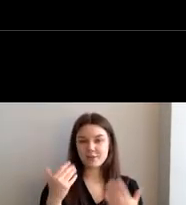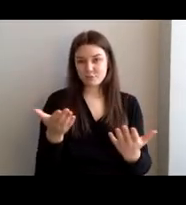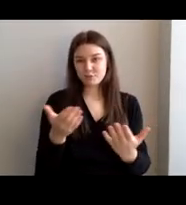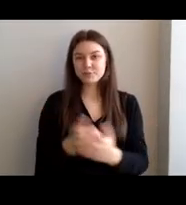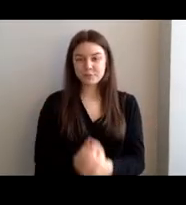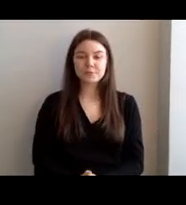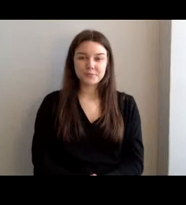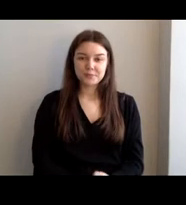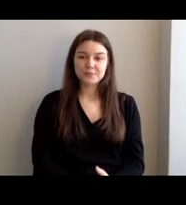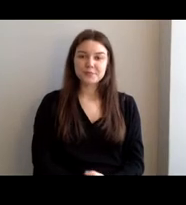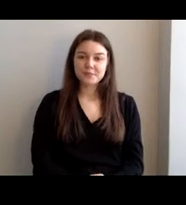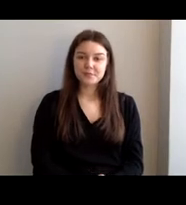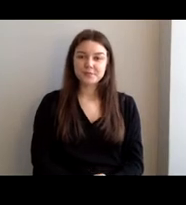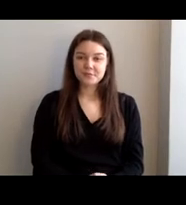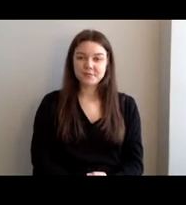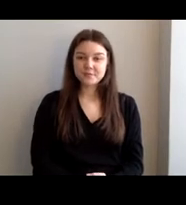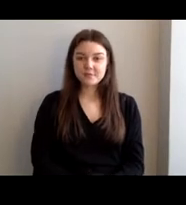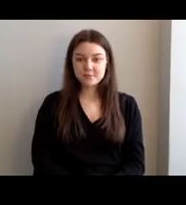back to you and Whitney.